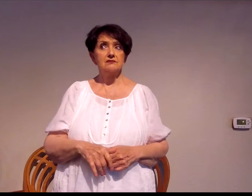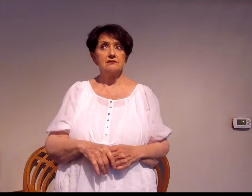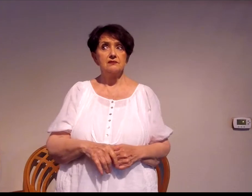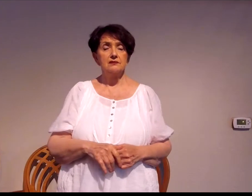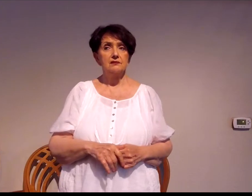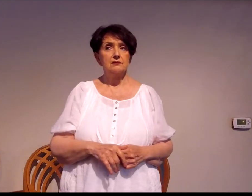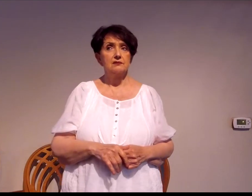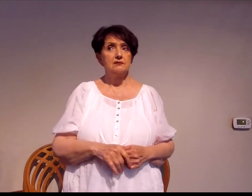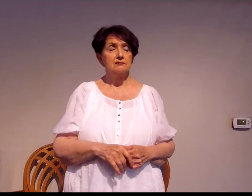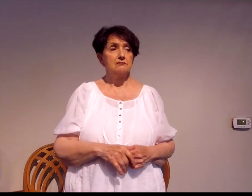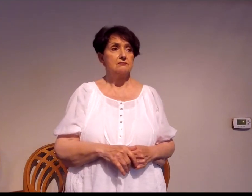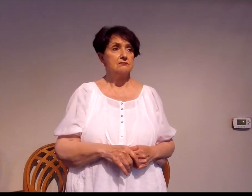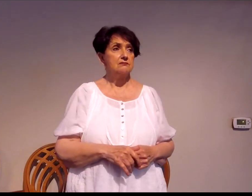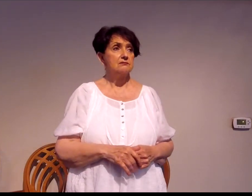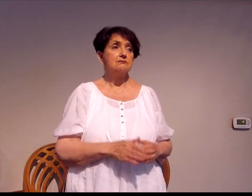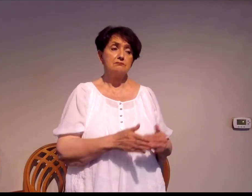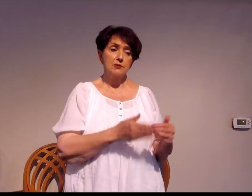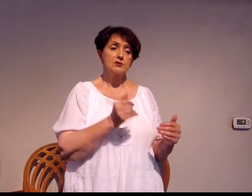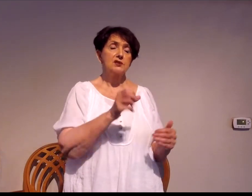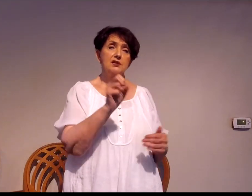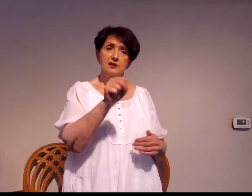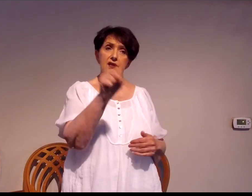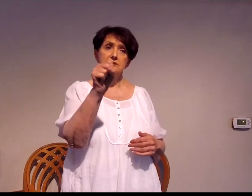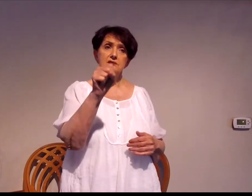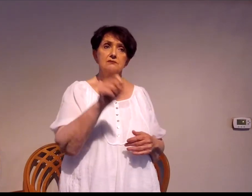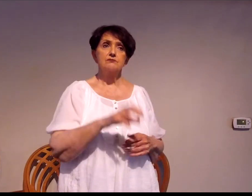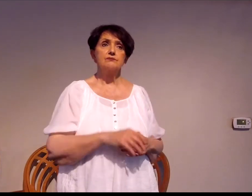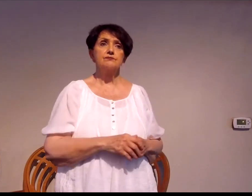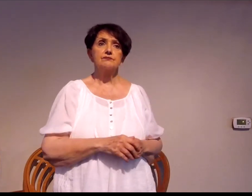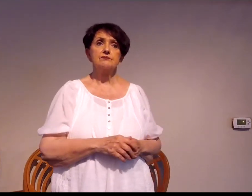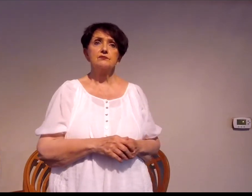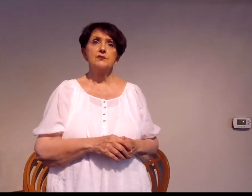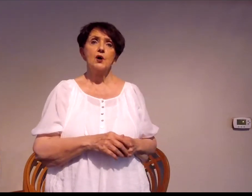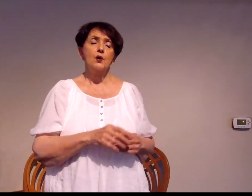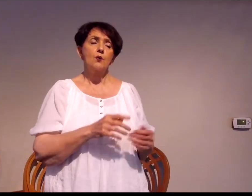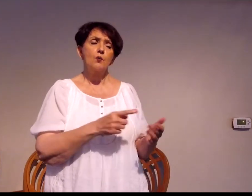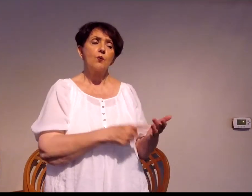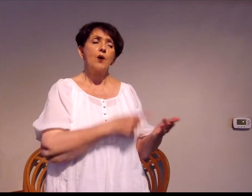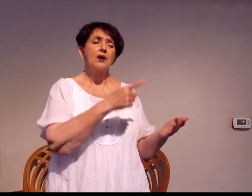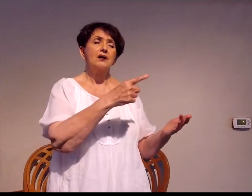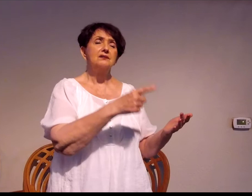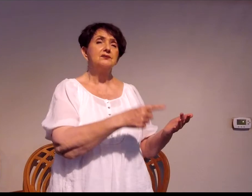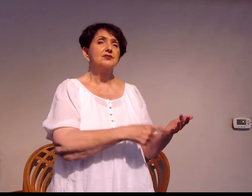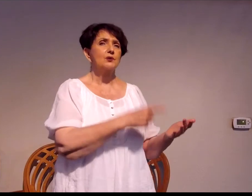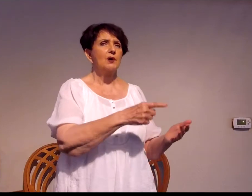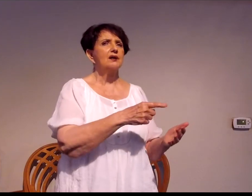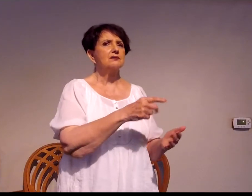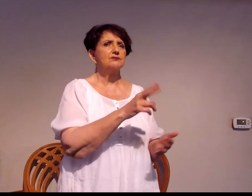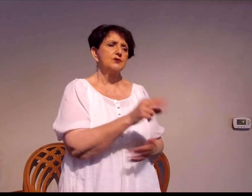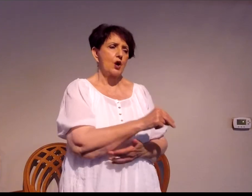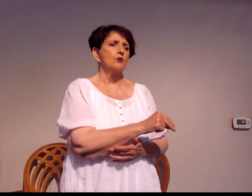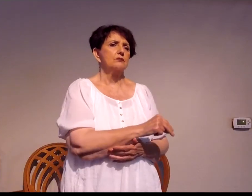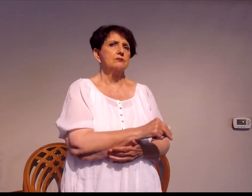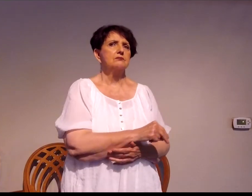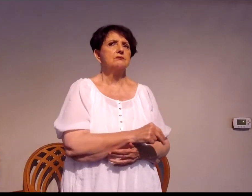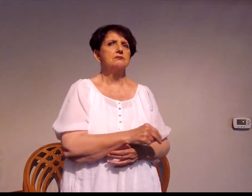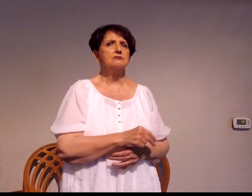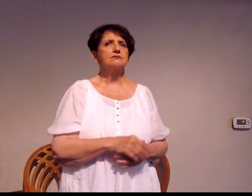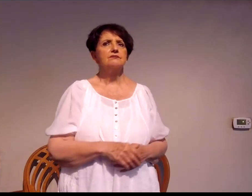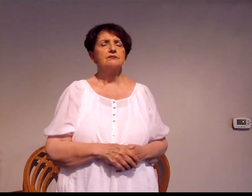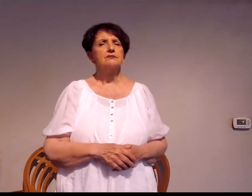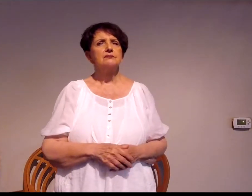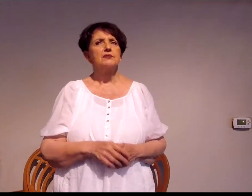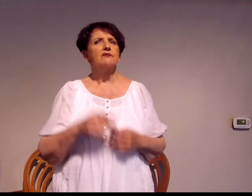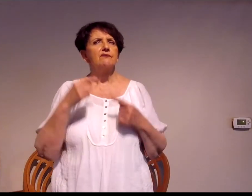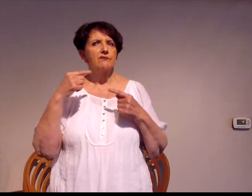And she got mostly yes. Sometimes she got no and got to have a good conversation. And finally, she got to